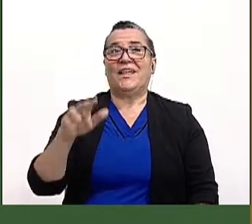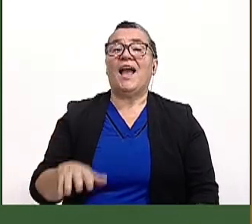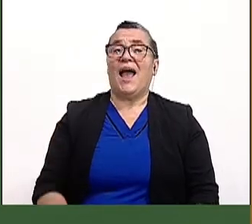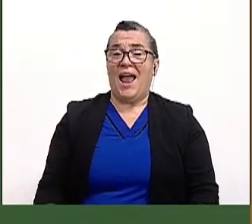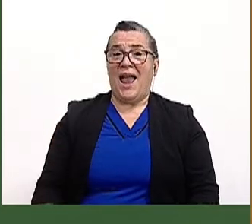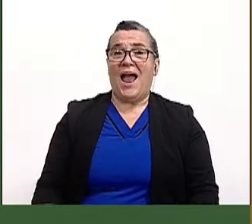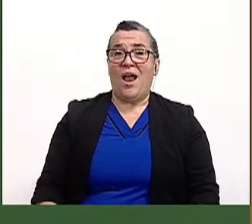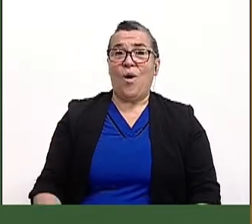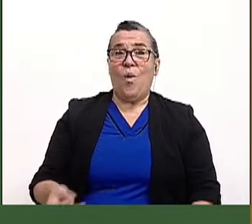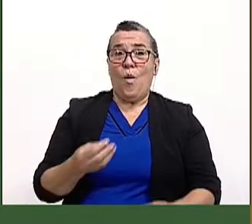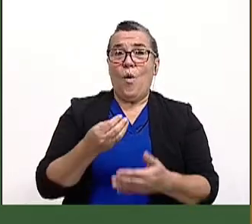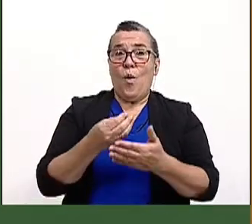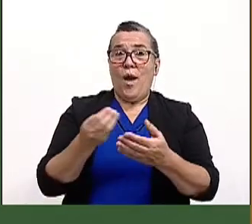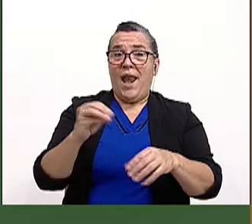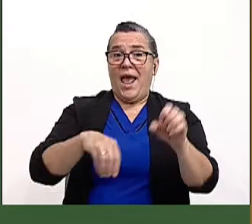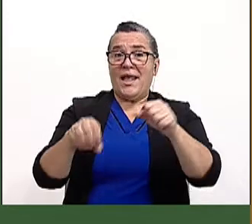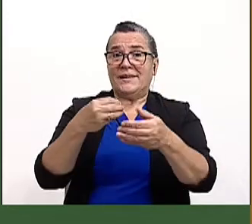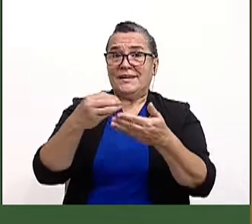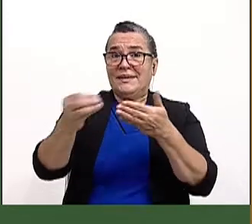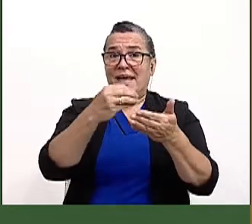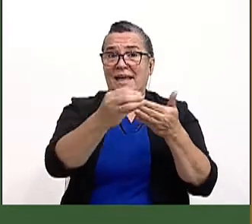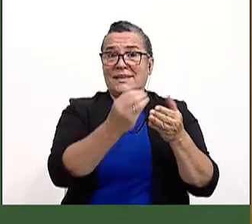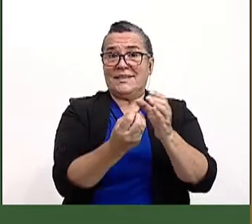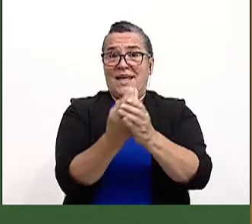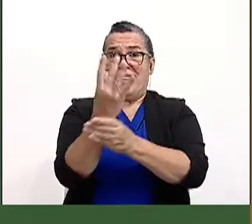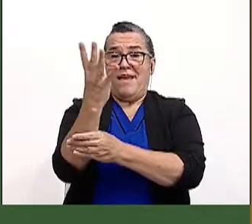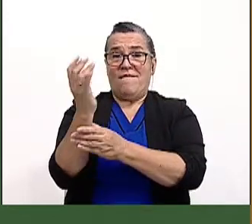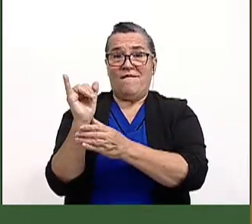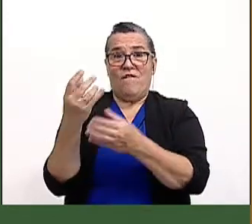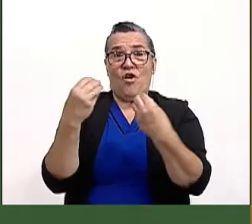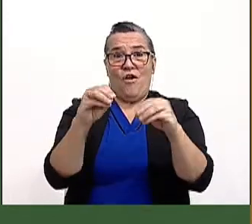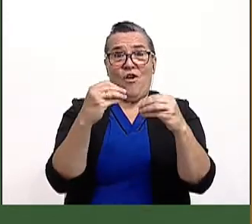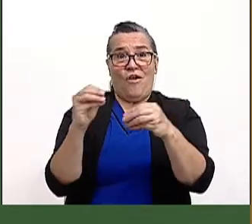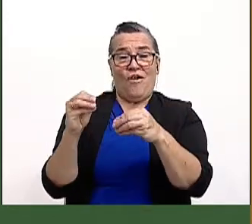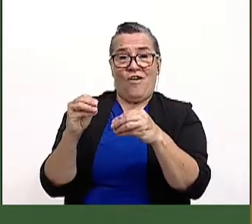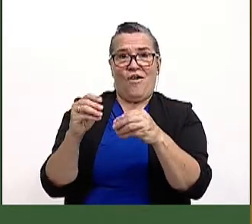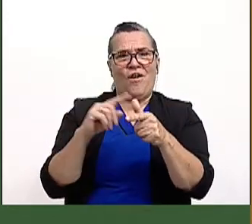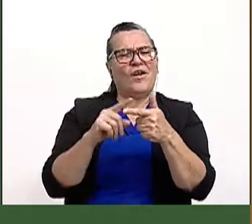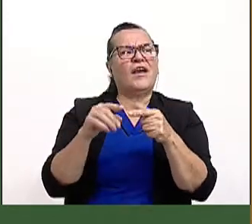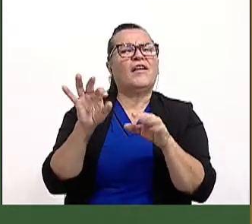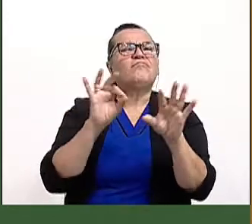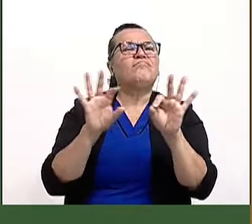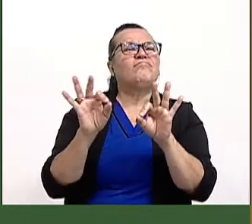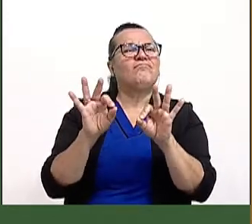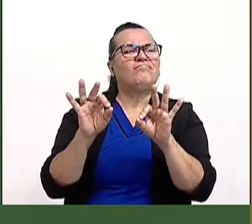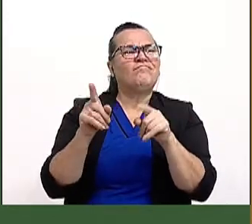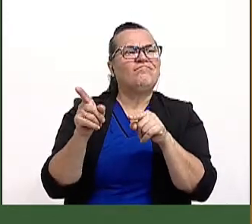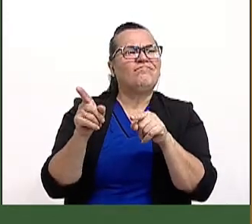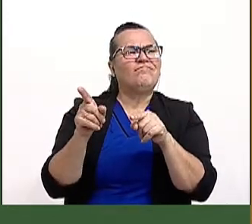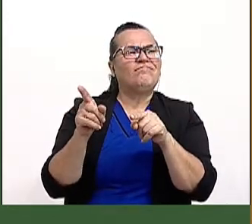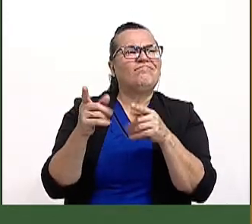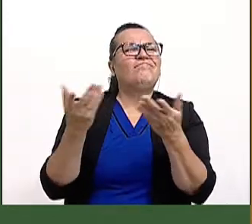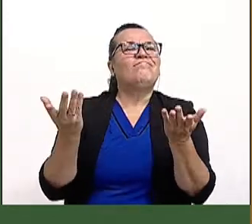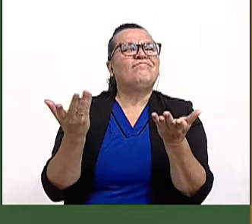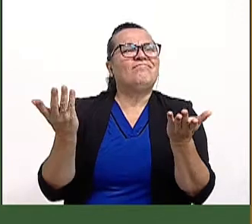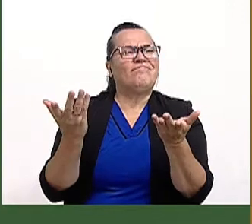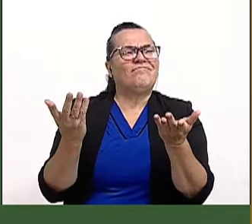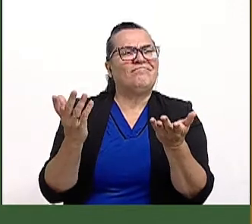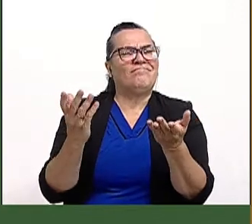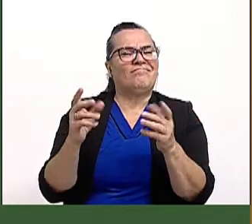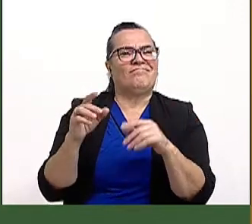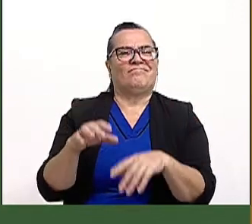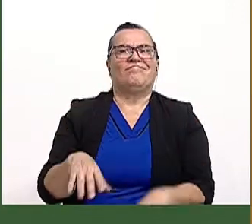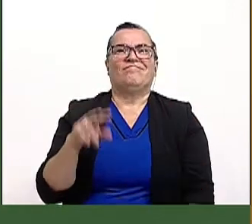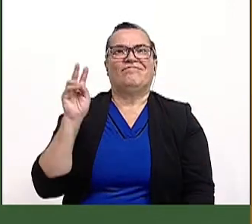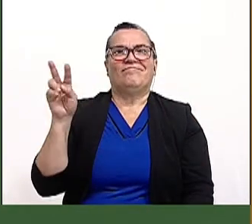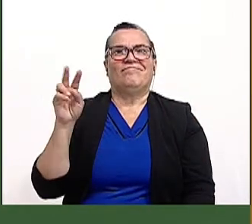Here we have the flower shop. What things can you get in a flower shop? Let's look at the